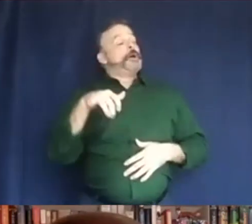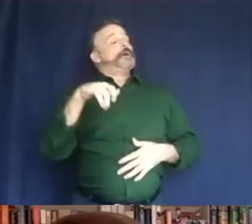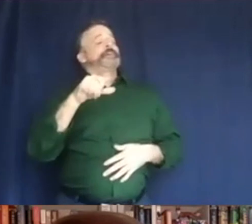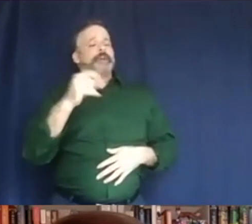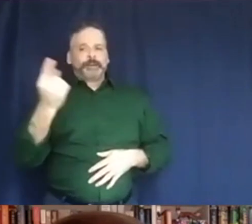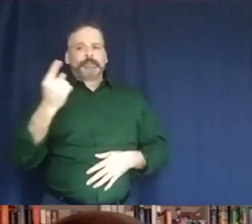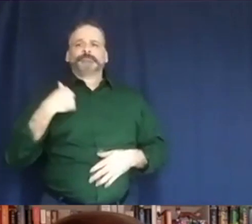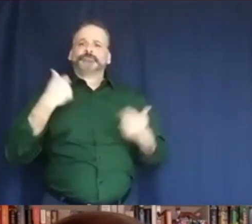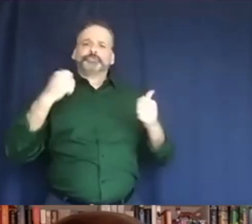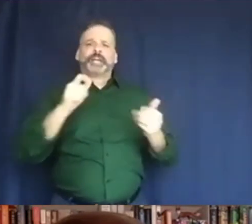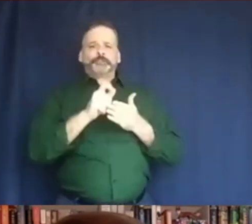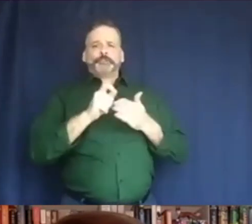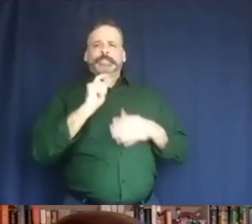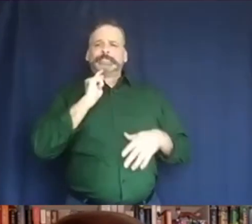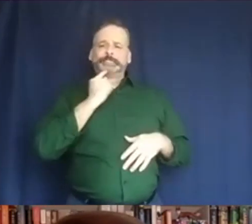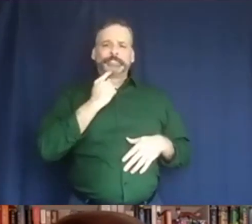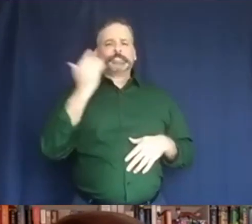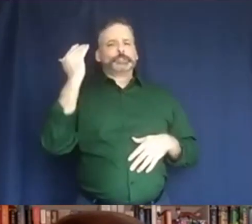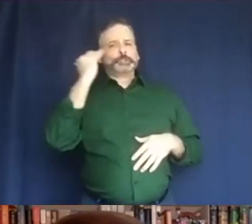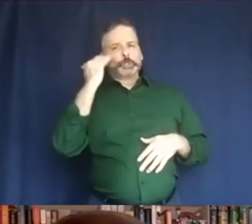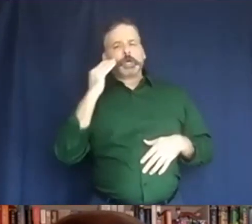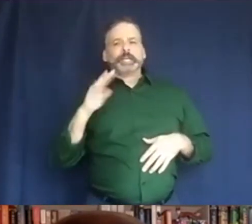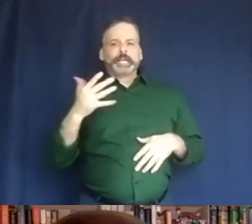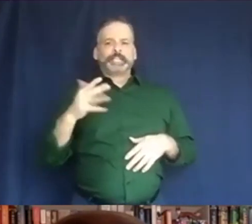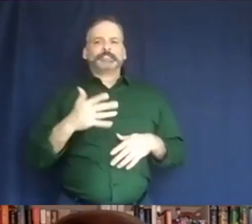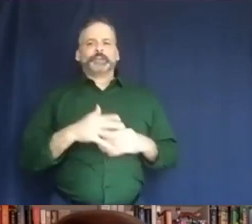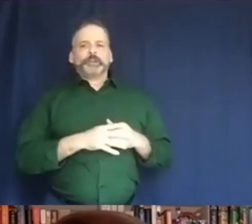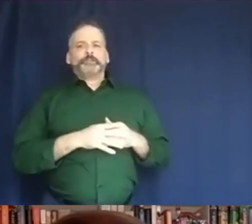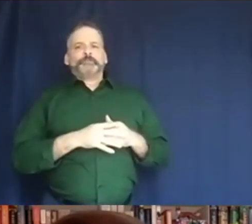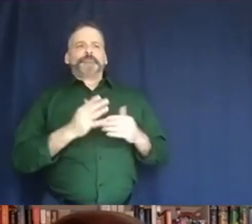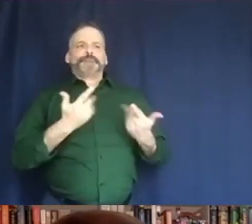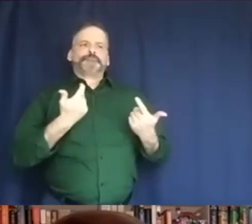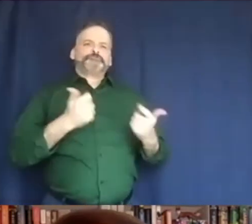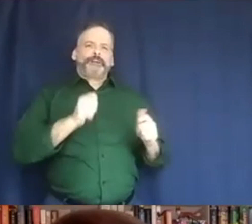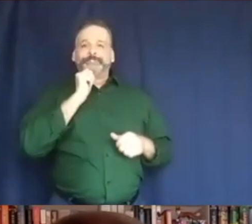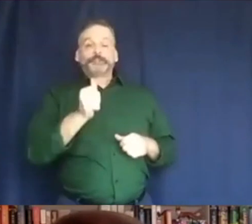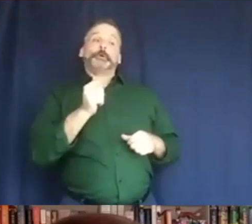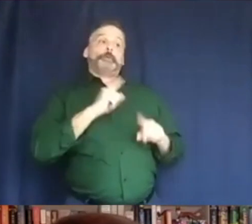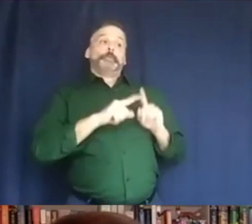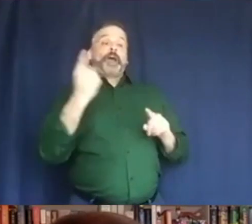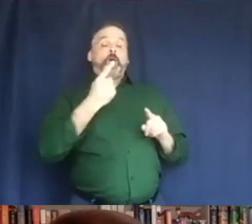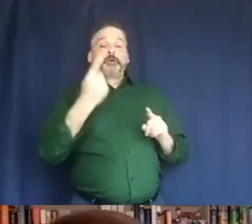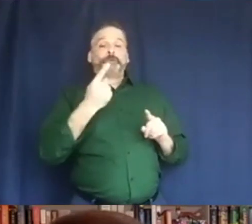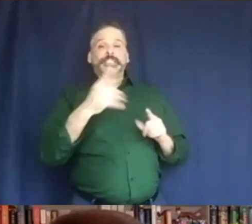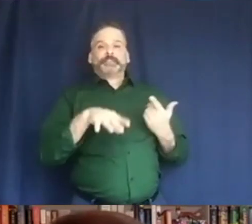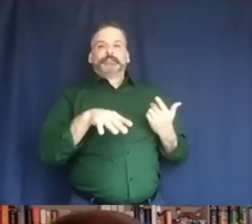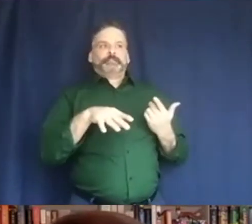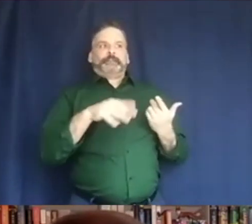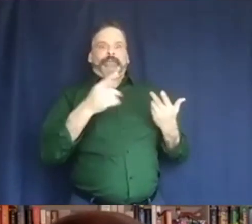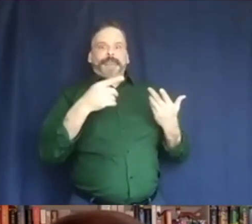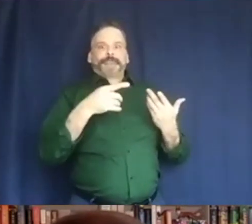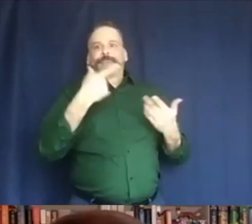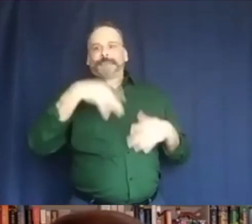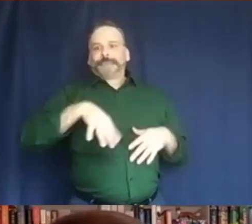I've tried to write serious stuff, and I can kind of sort of pull it off, but I always wind up being a little humorous anyway, because I keep finding humorous